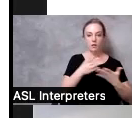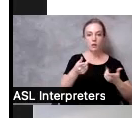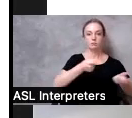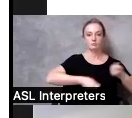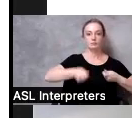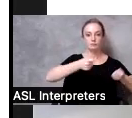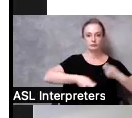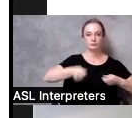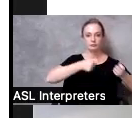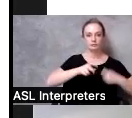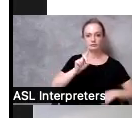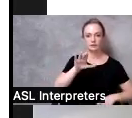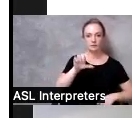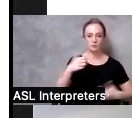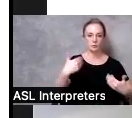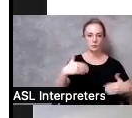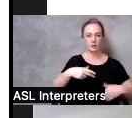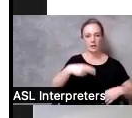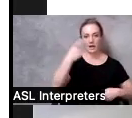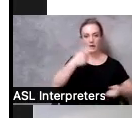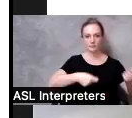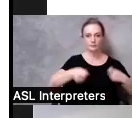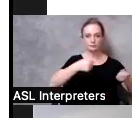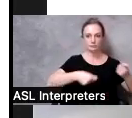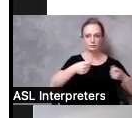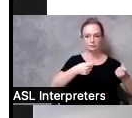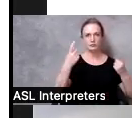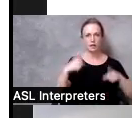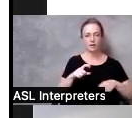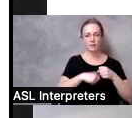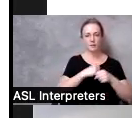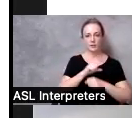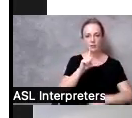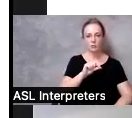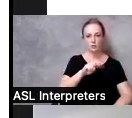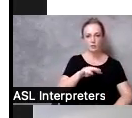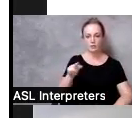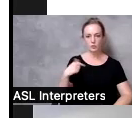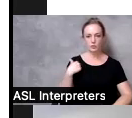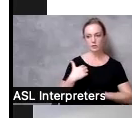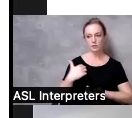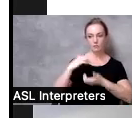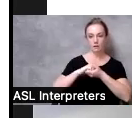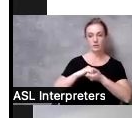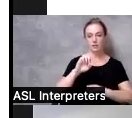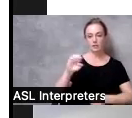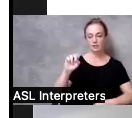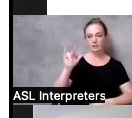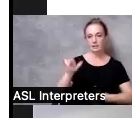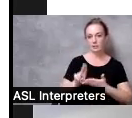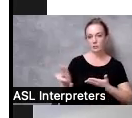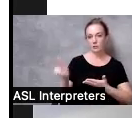in DCBS. So in 2022, we partnered with Eastern Kentucky University, who